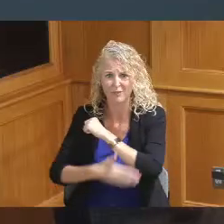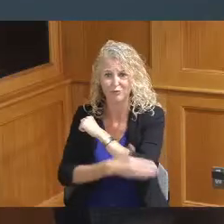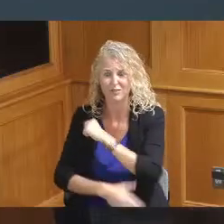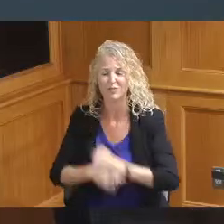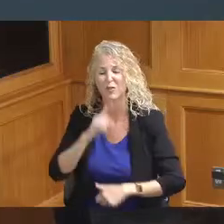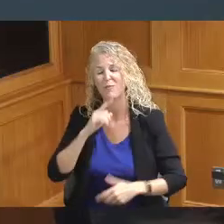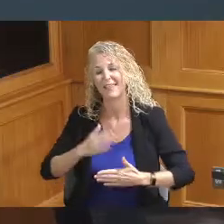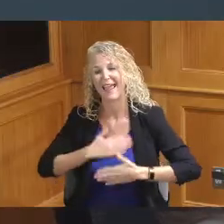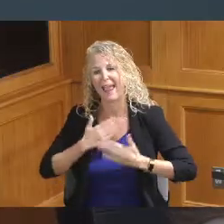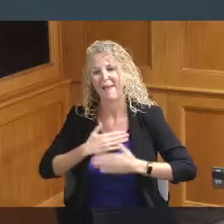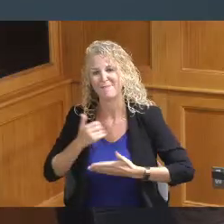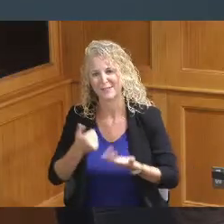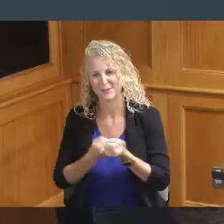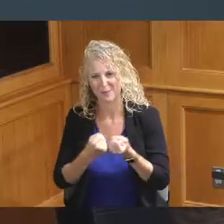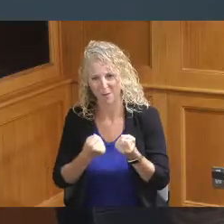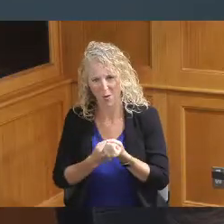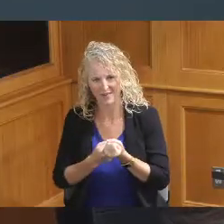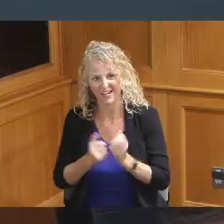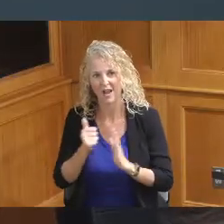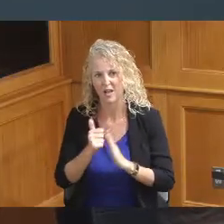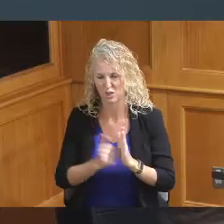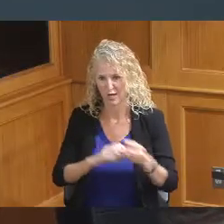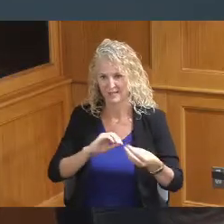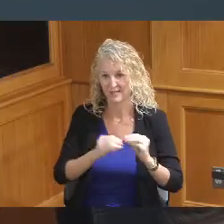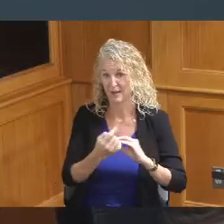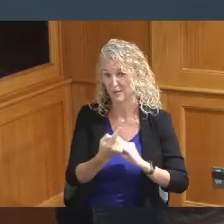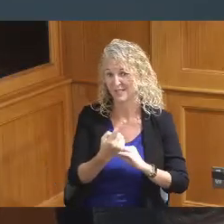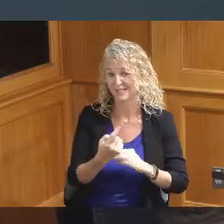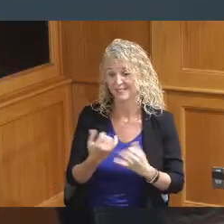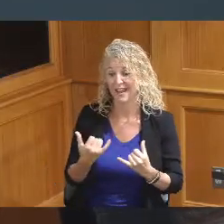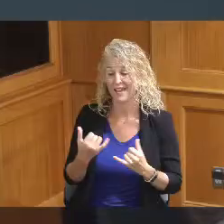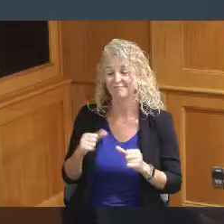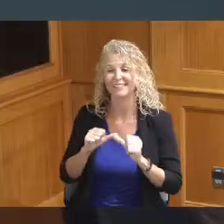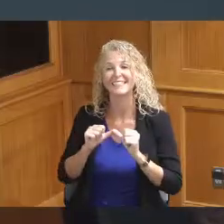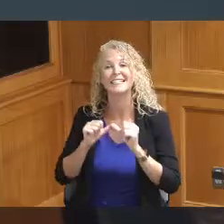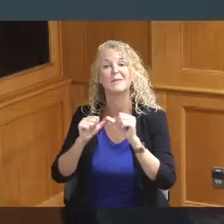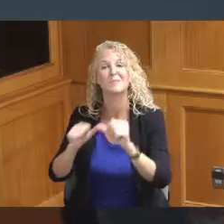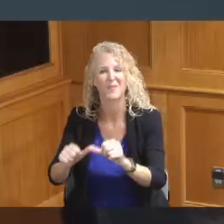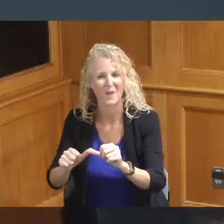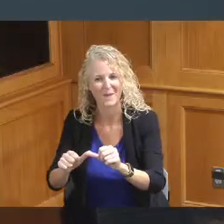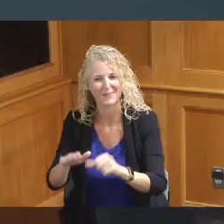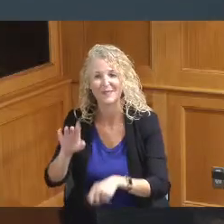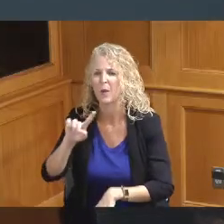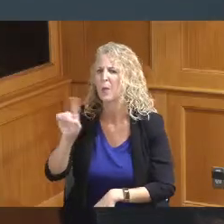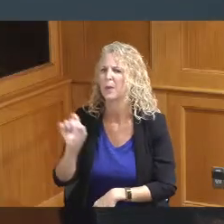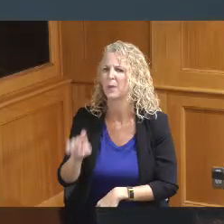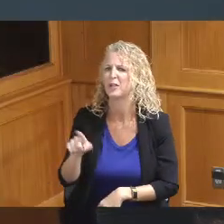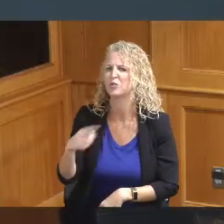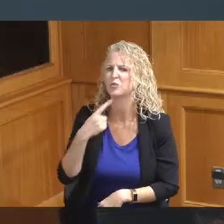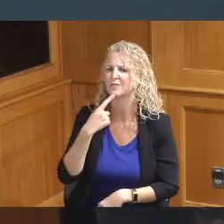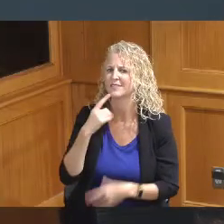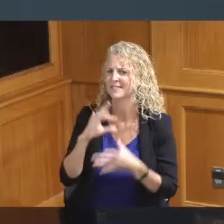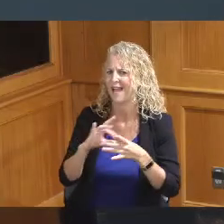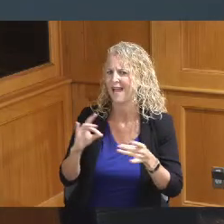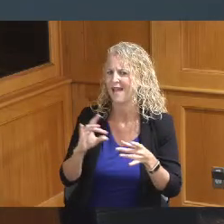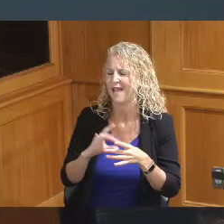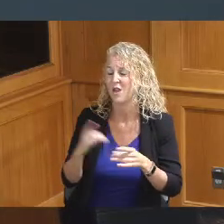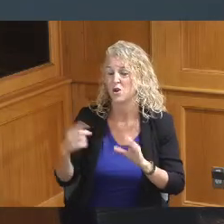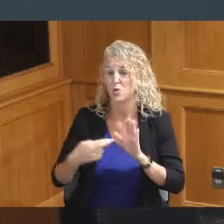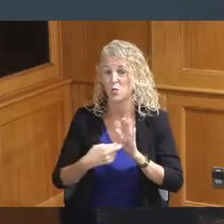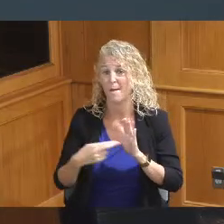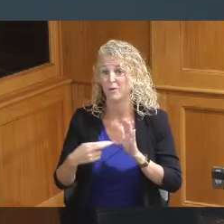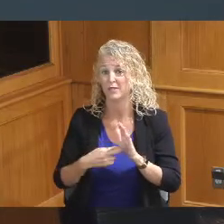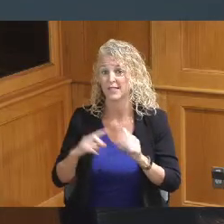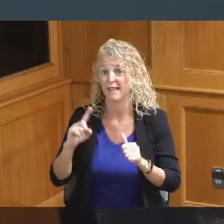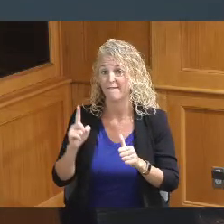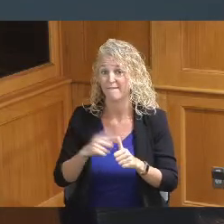support what's on our agenda and just keep doing what you're doing. I have one question. You said you guys represented the